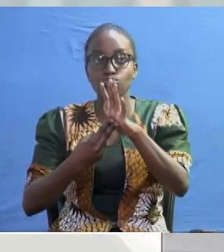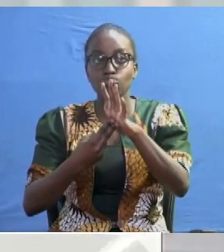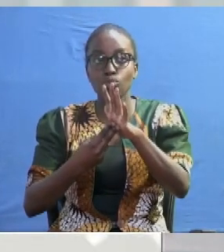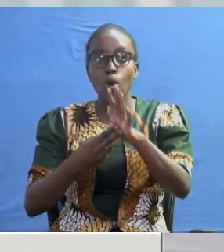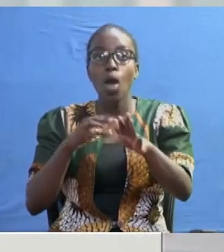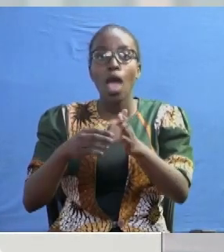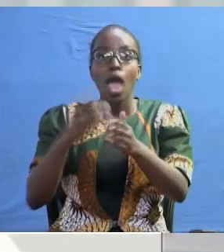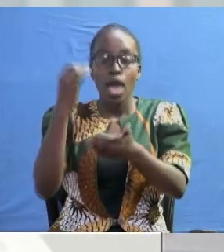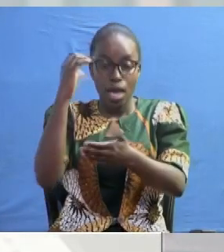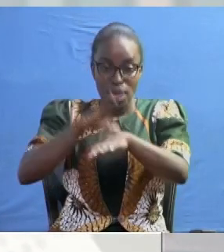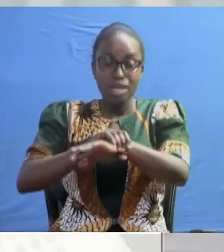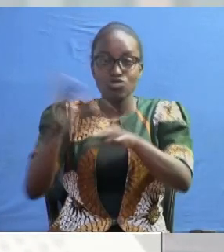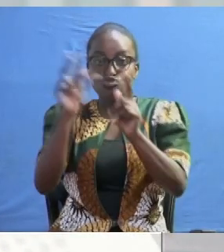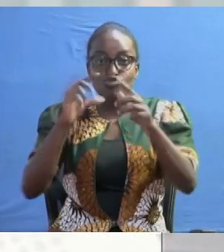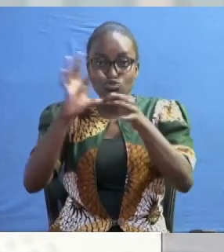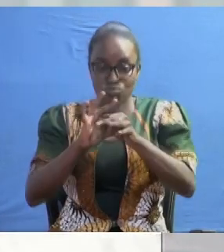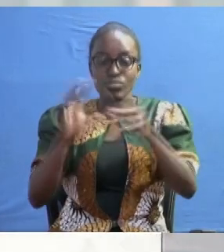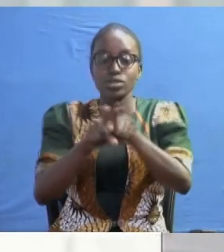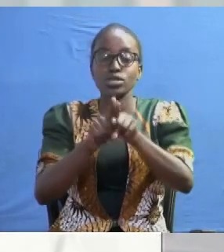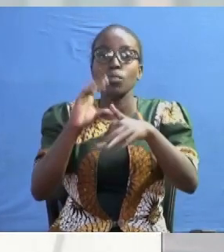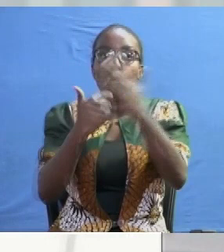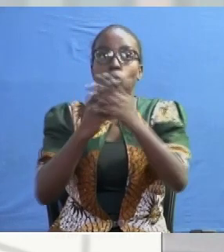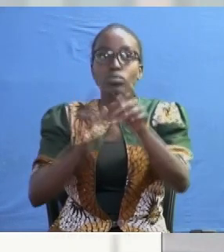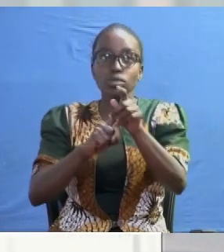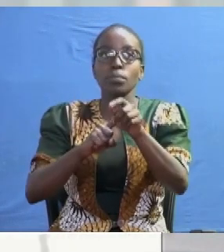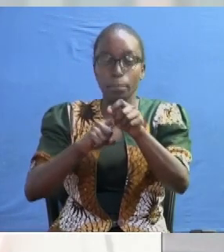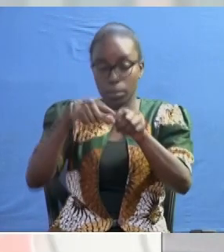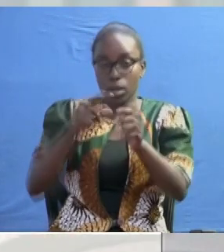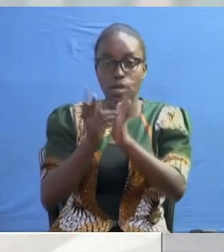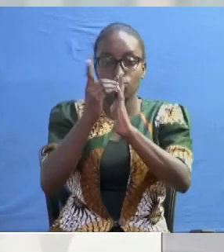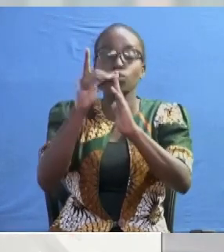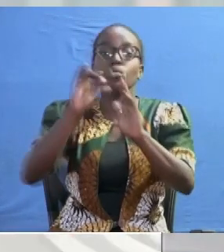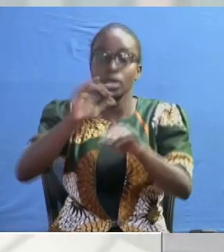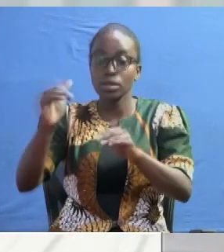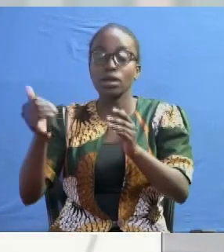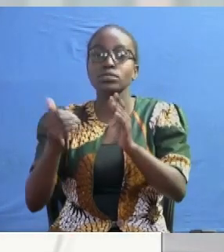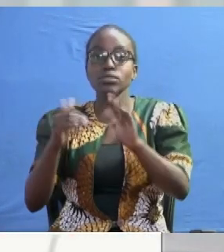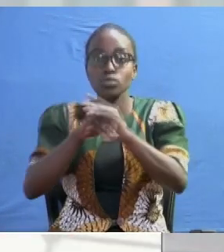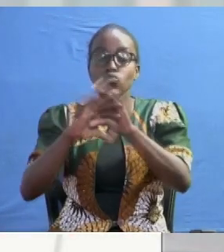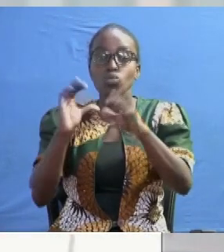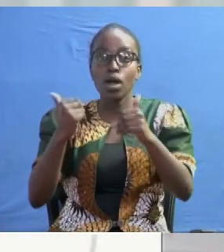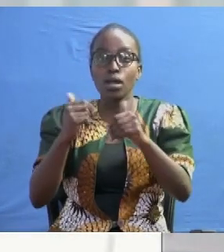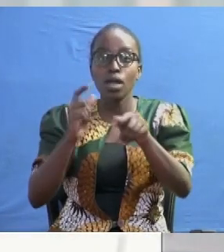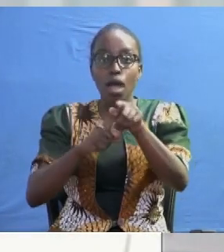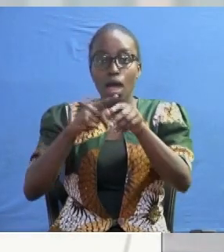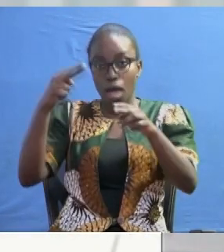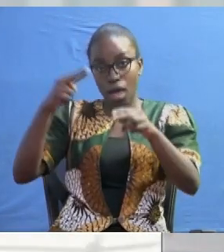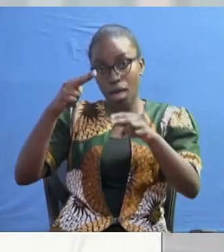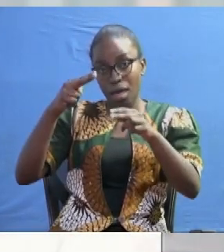it is meant to achieve unity and stability, which is essential in ensuring development in the country. The head of state